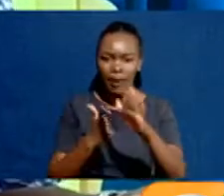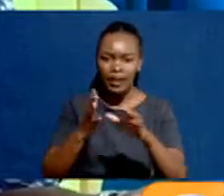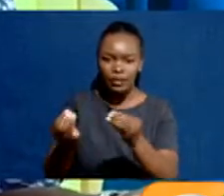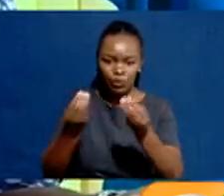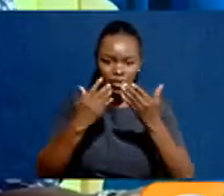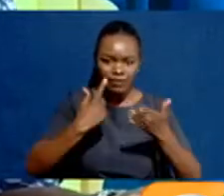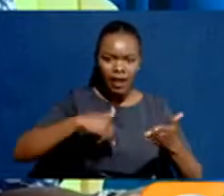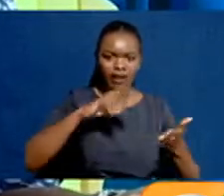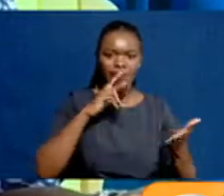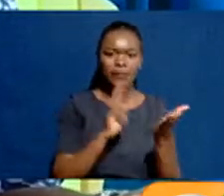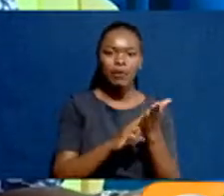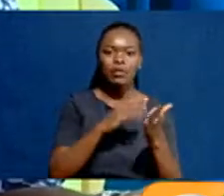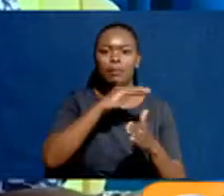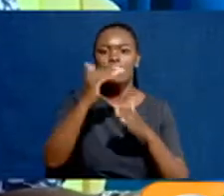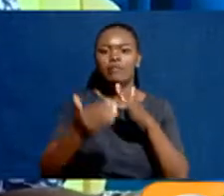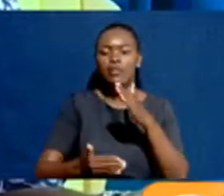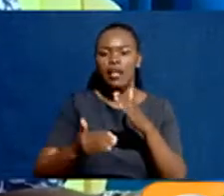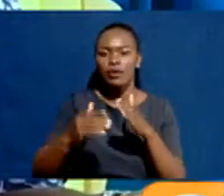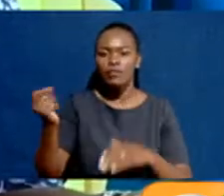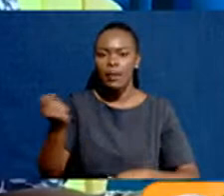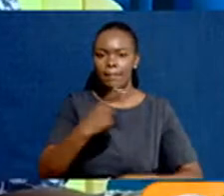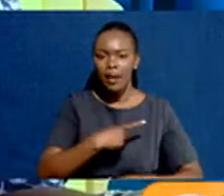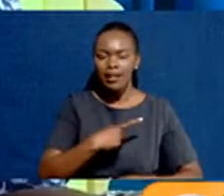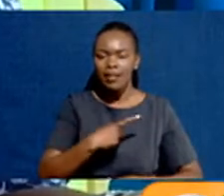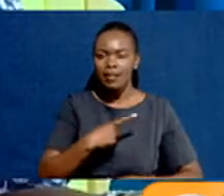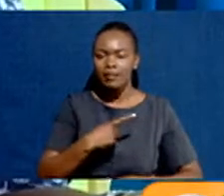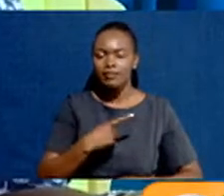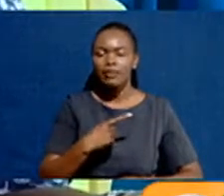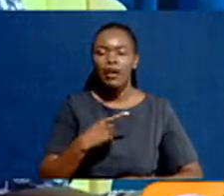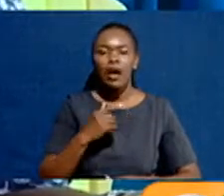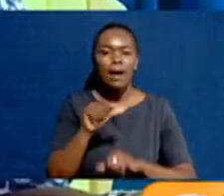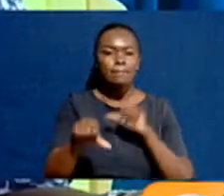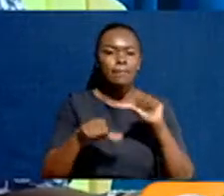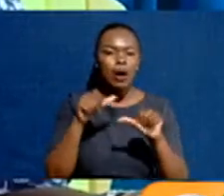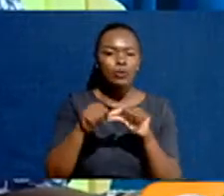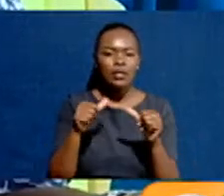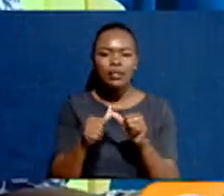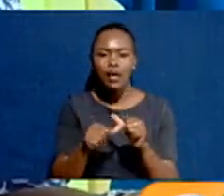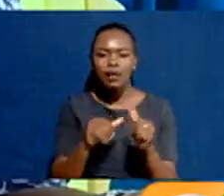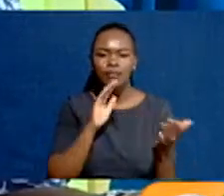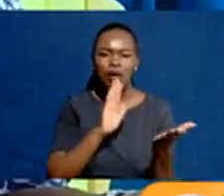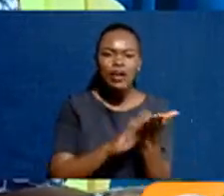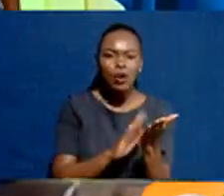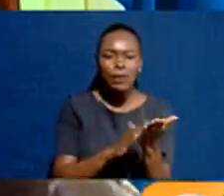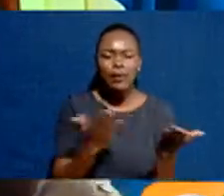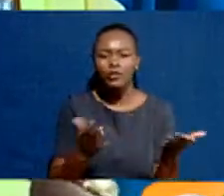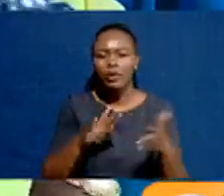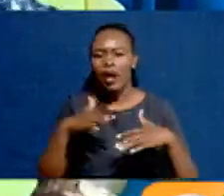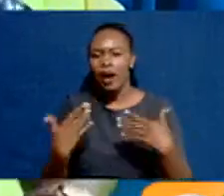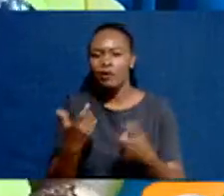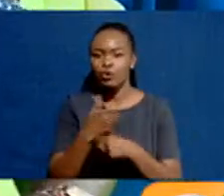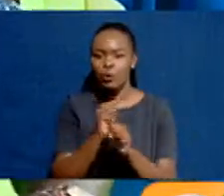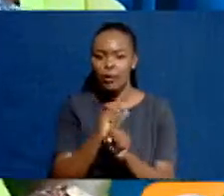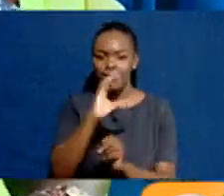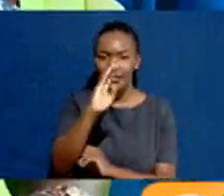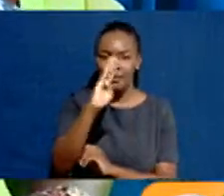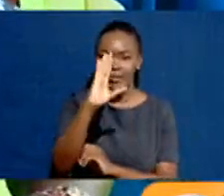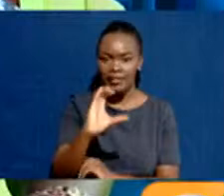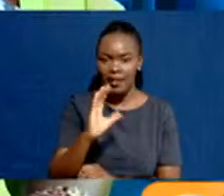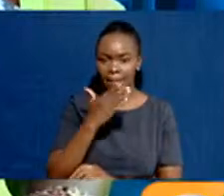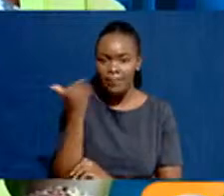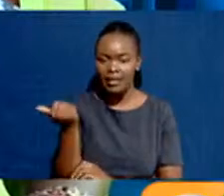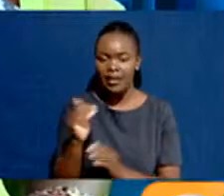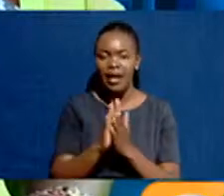before the end of this month, on the various recommendations on how to reform CBC and other reforms in the educational